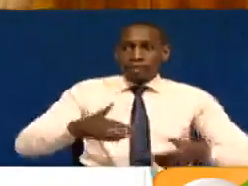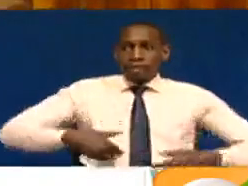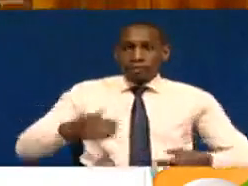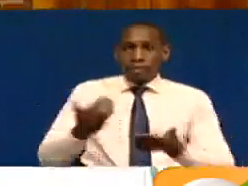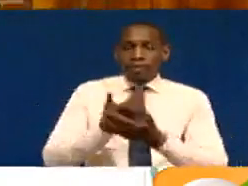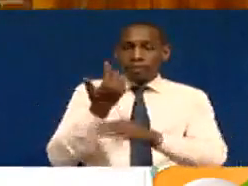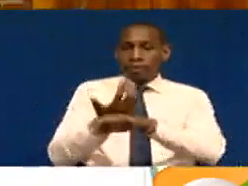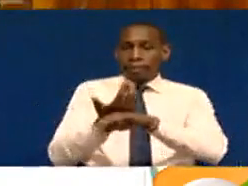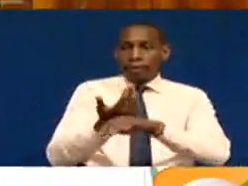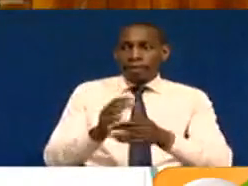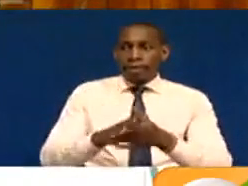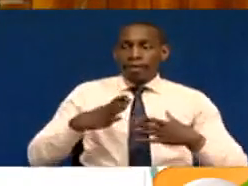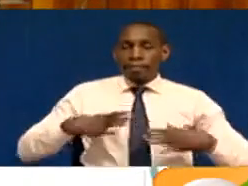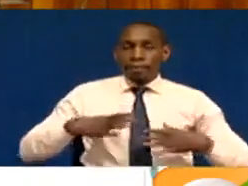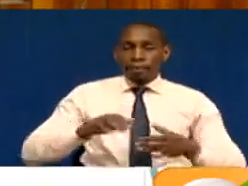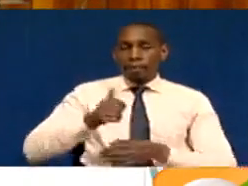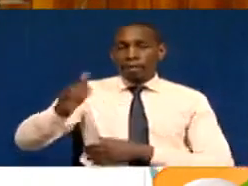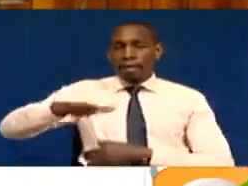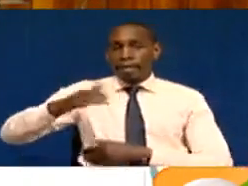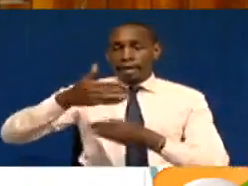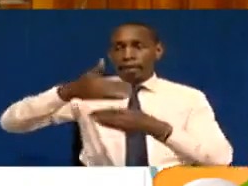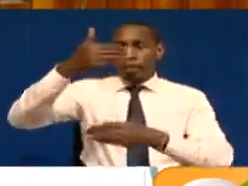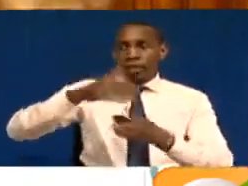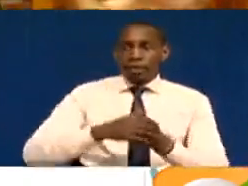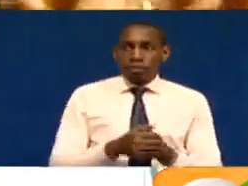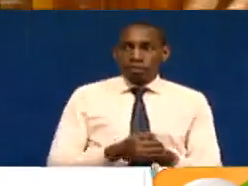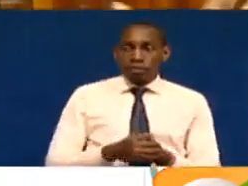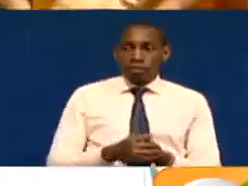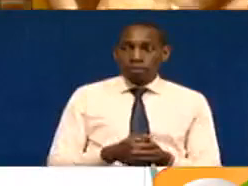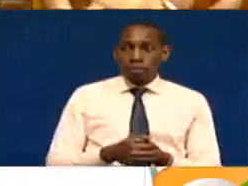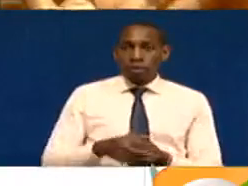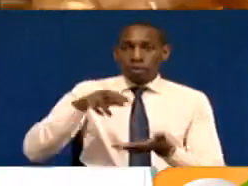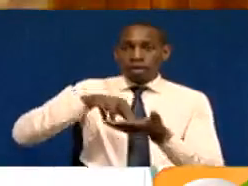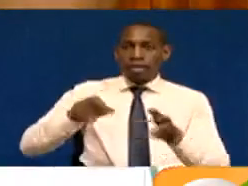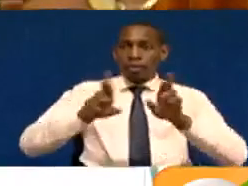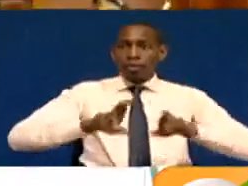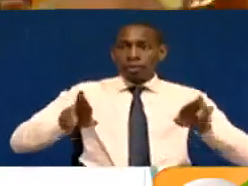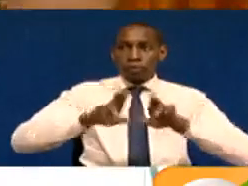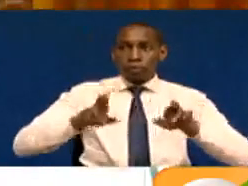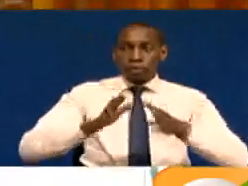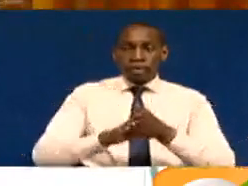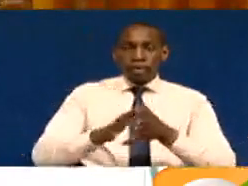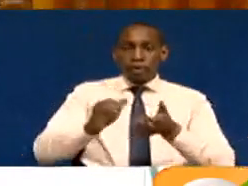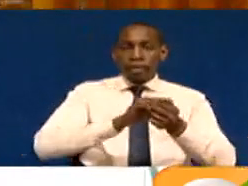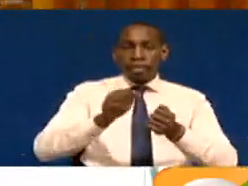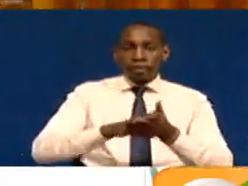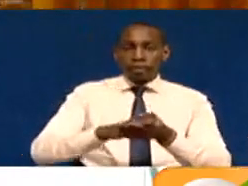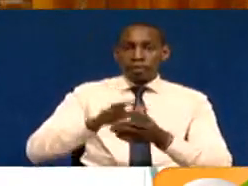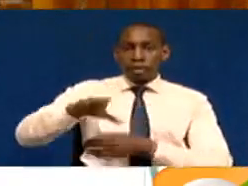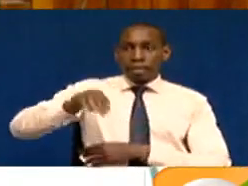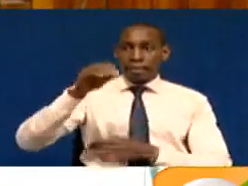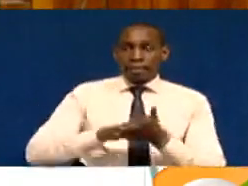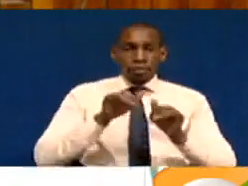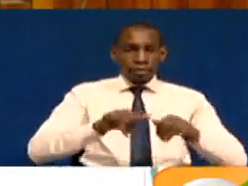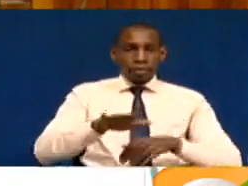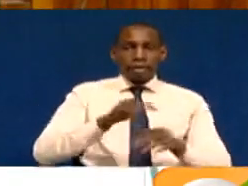wanatoa na mamawe. Watu wako across the wall, the other side. Wamesimama wako standby. Mawe inabomolewa wakichukua. Tulika